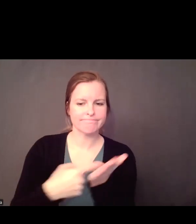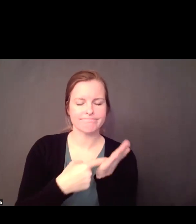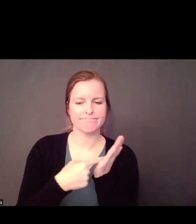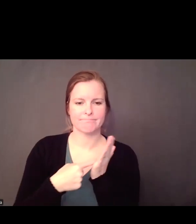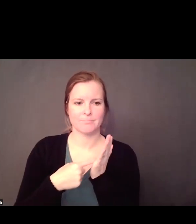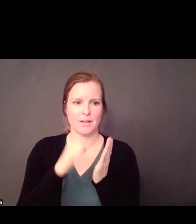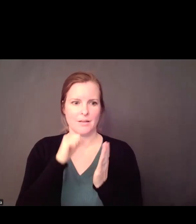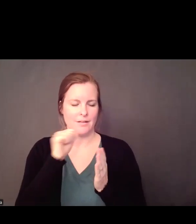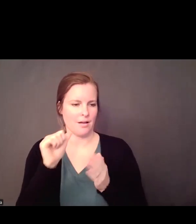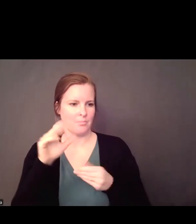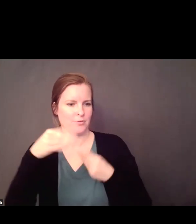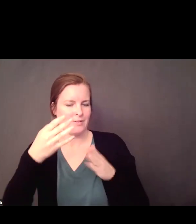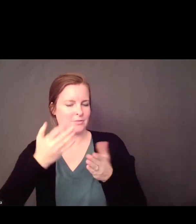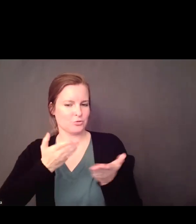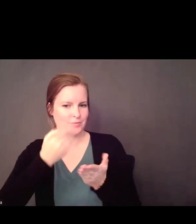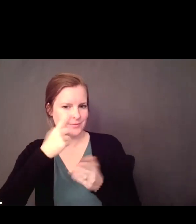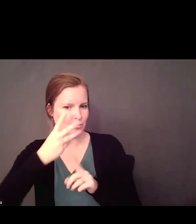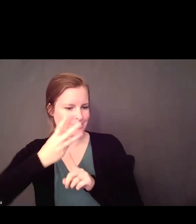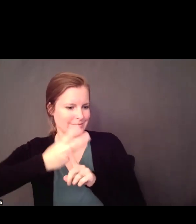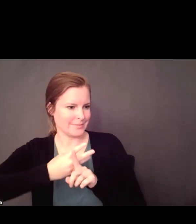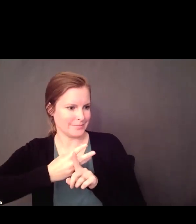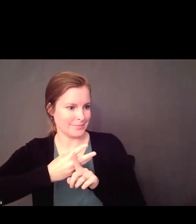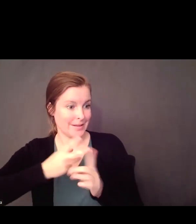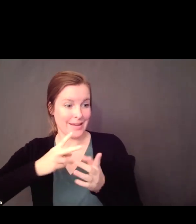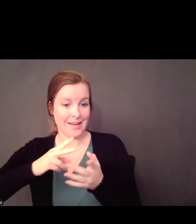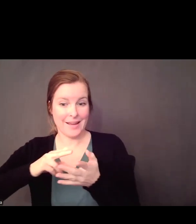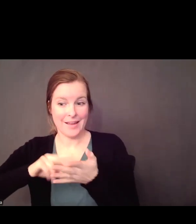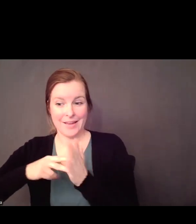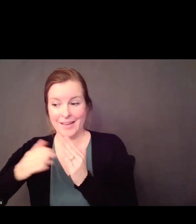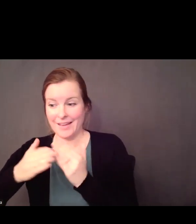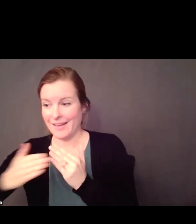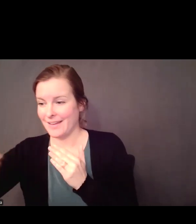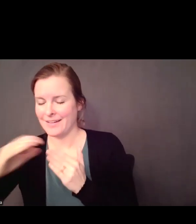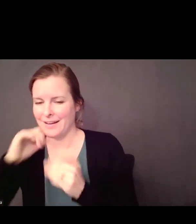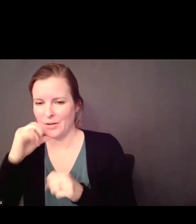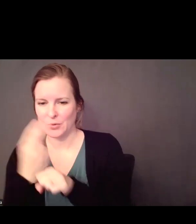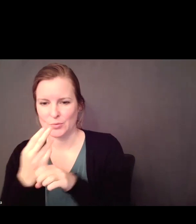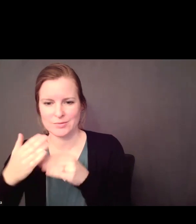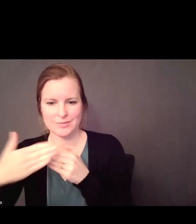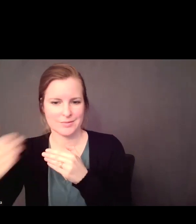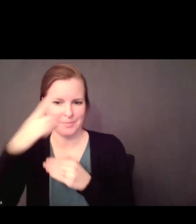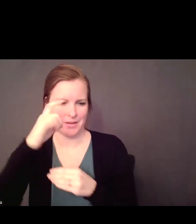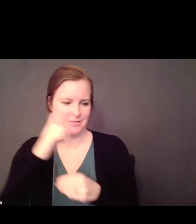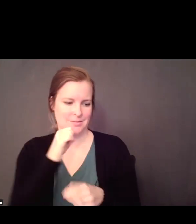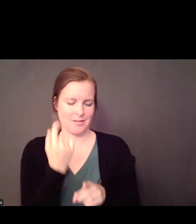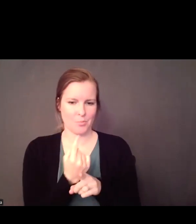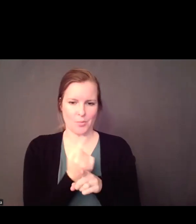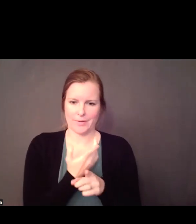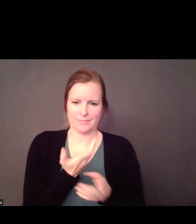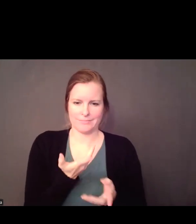months providing a service that's never going to be utilized because it wasn't appropriate to begin with.